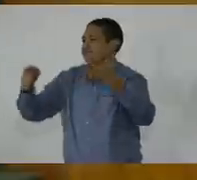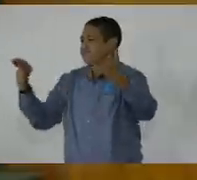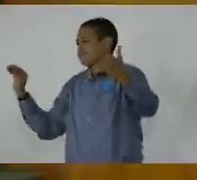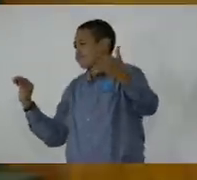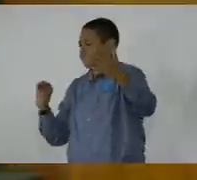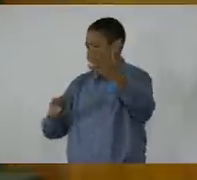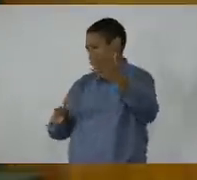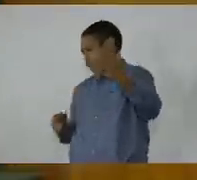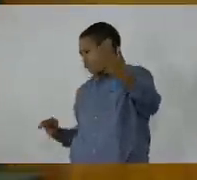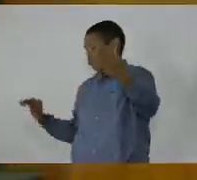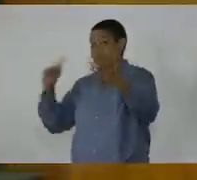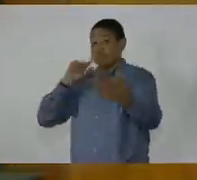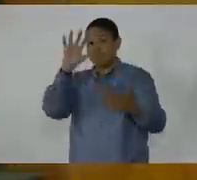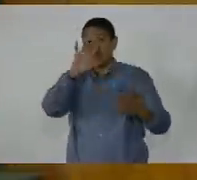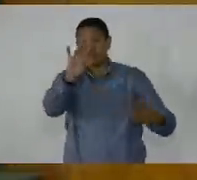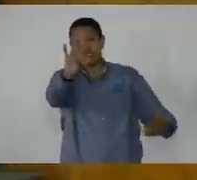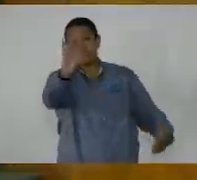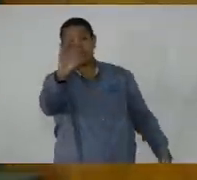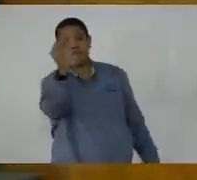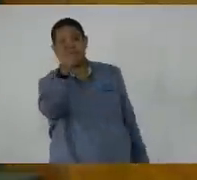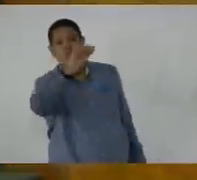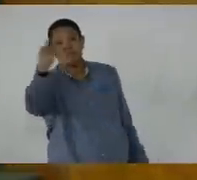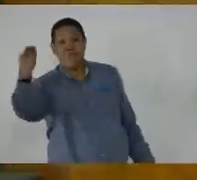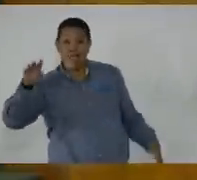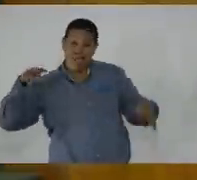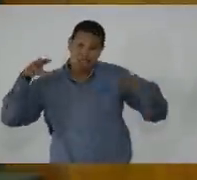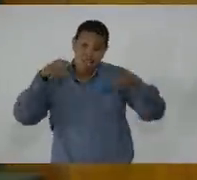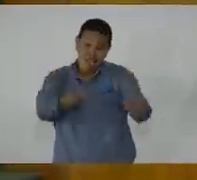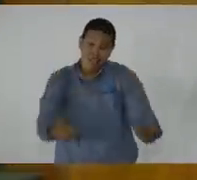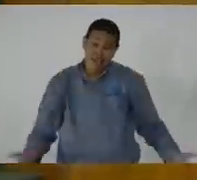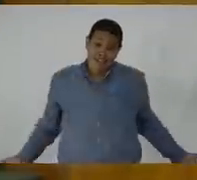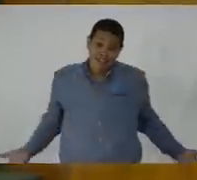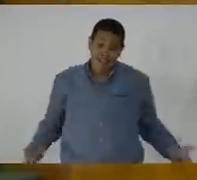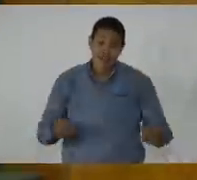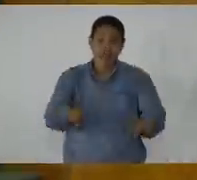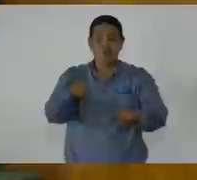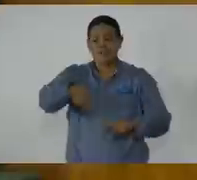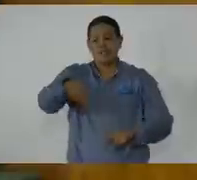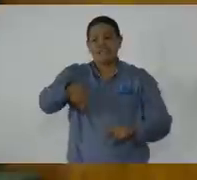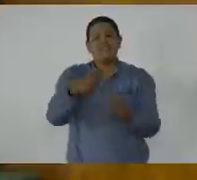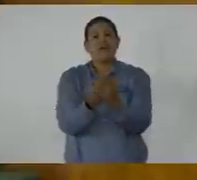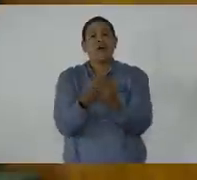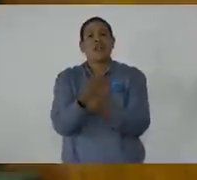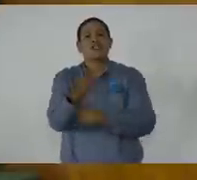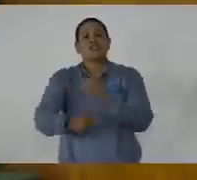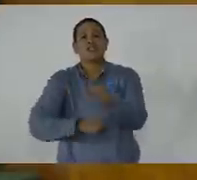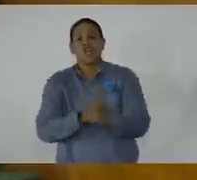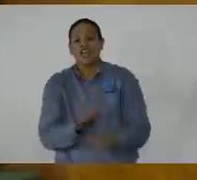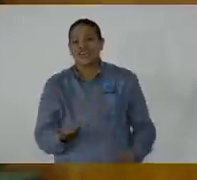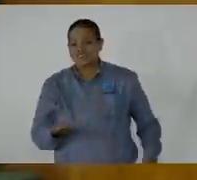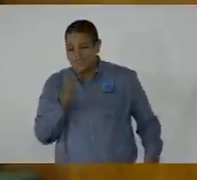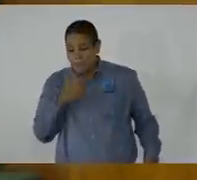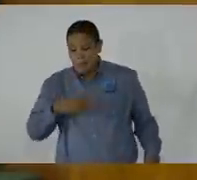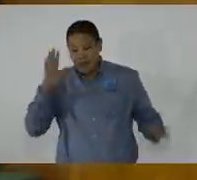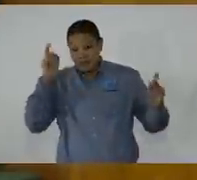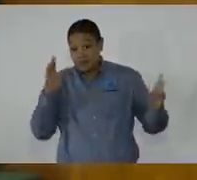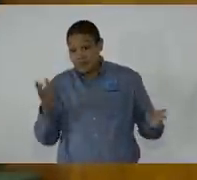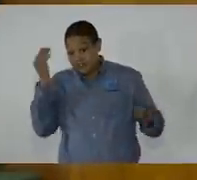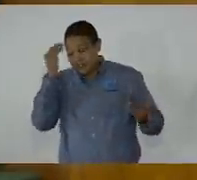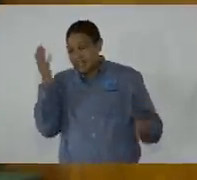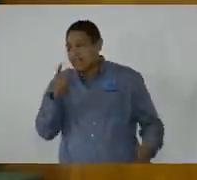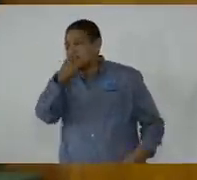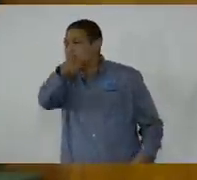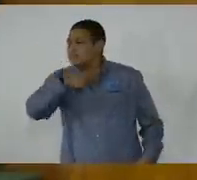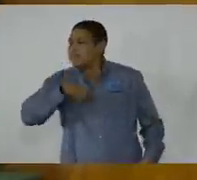approximately $714 million during this fiscal year. So, Madam Speaker, we